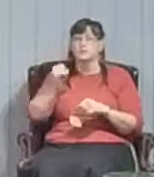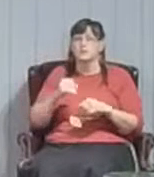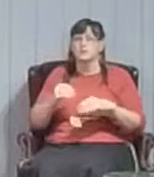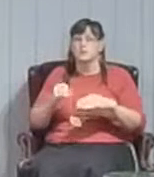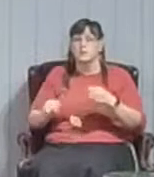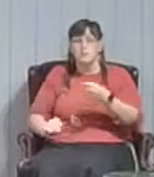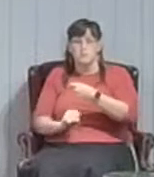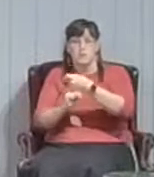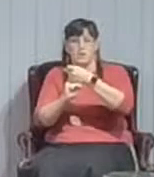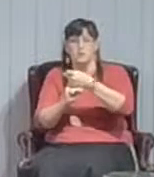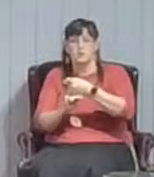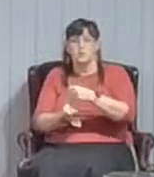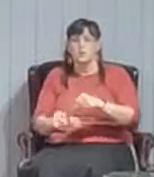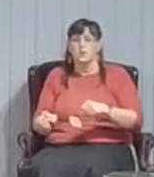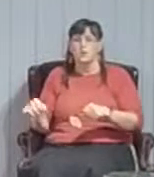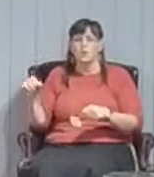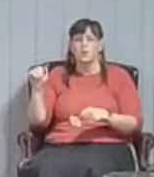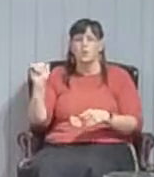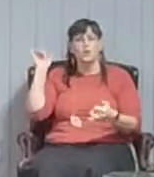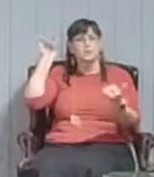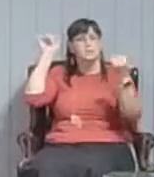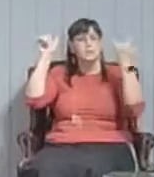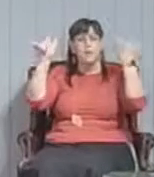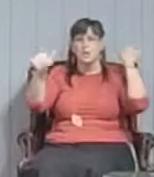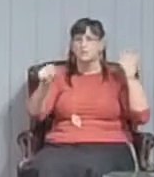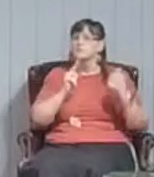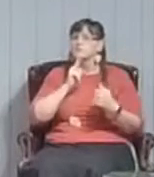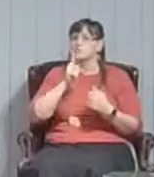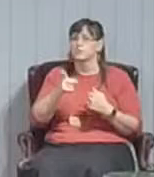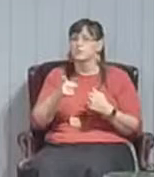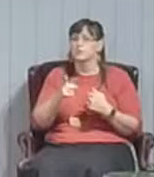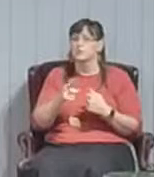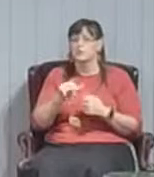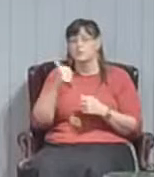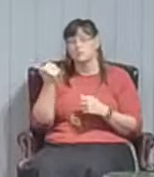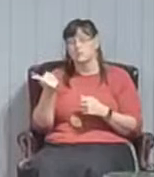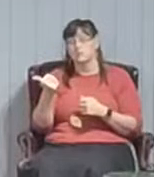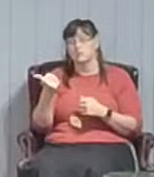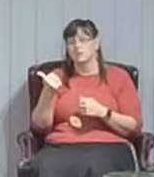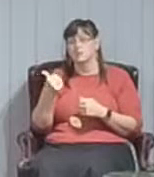based upon timeless truths rather than on